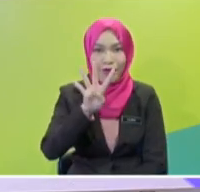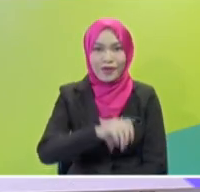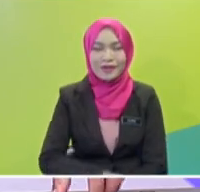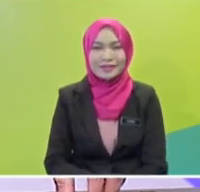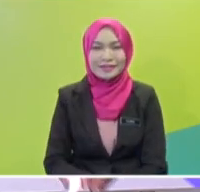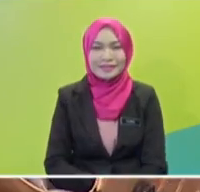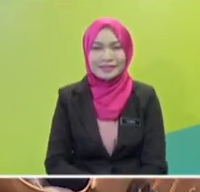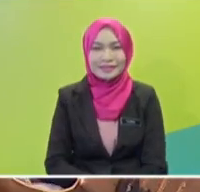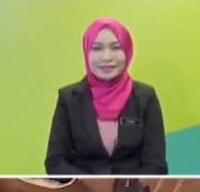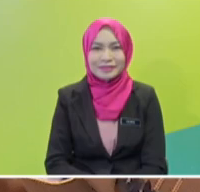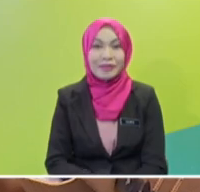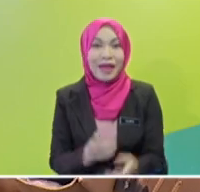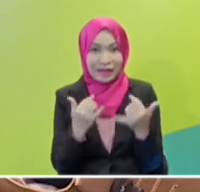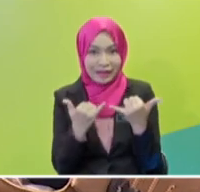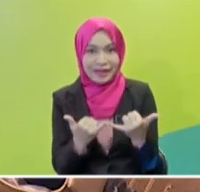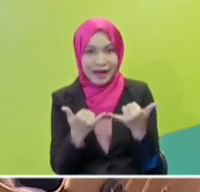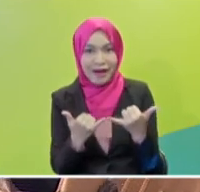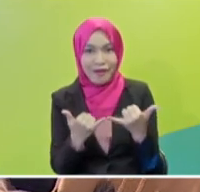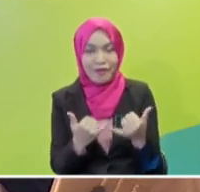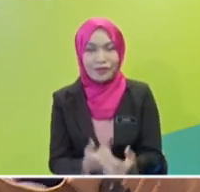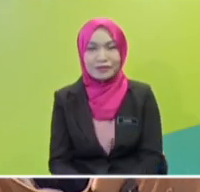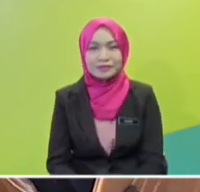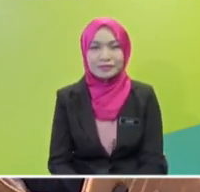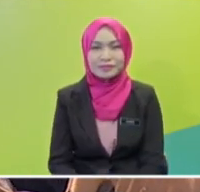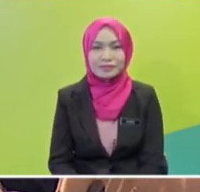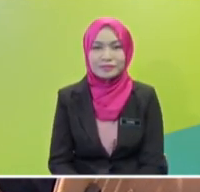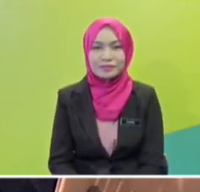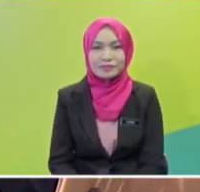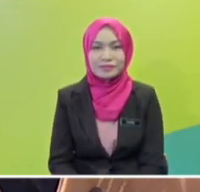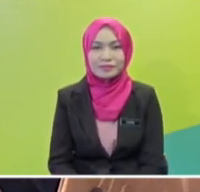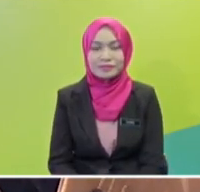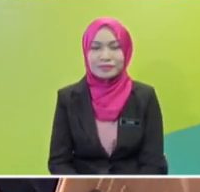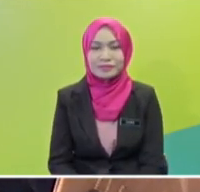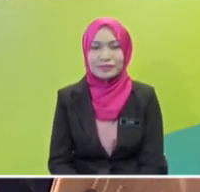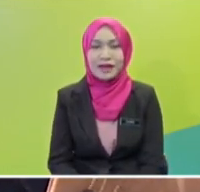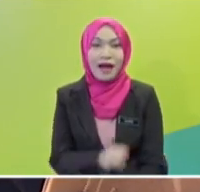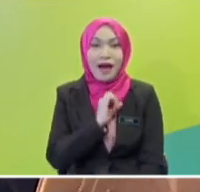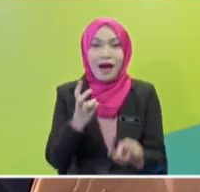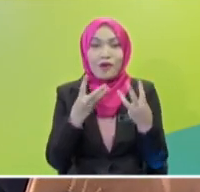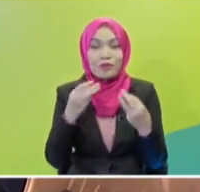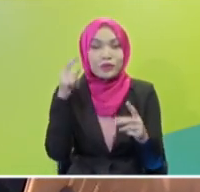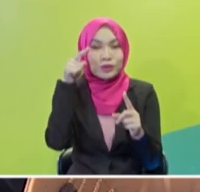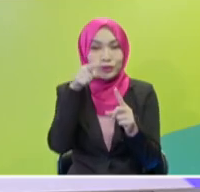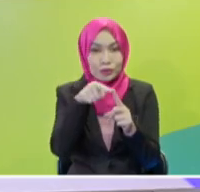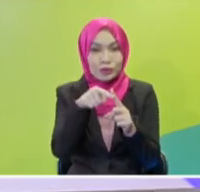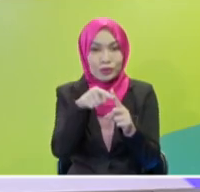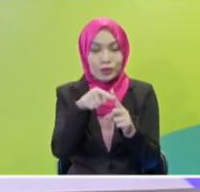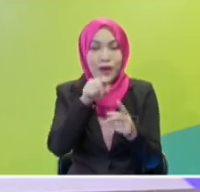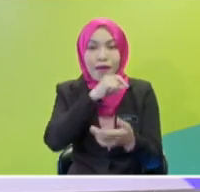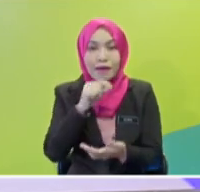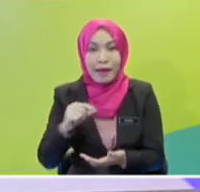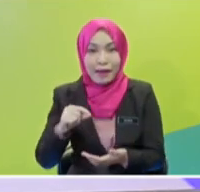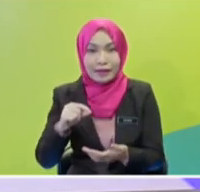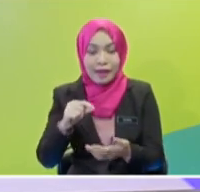Hey. Okay, now. Let's write. Mm-hmm. I want you to write at the bottom of the A4 paper.